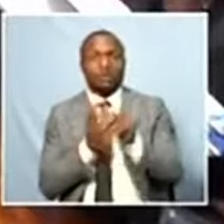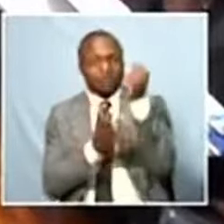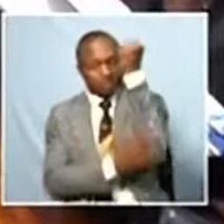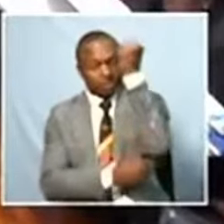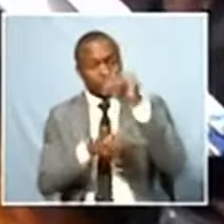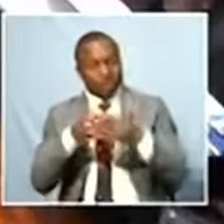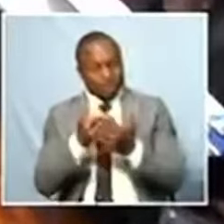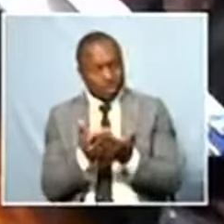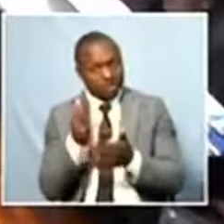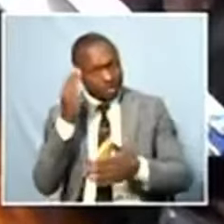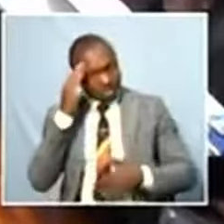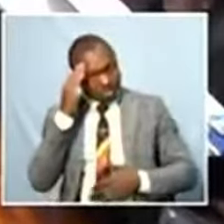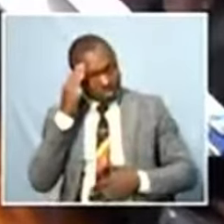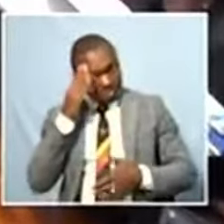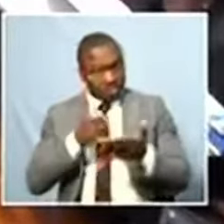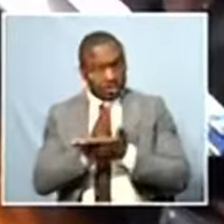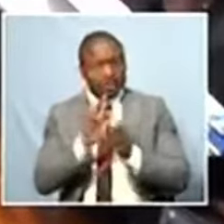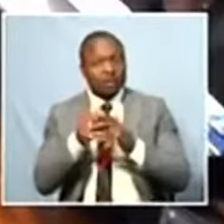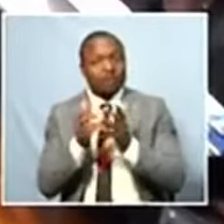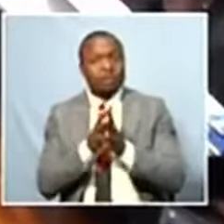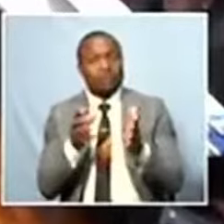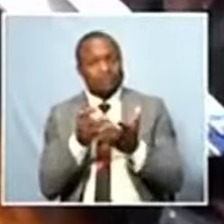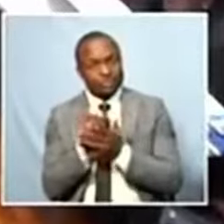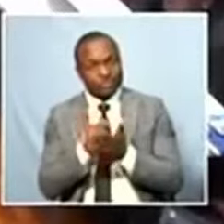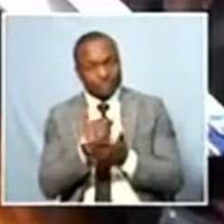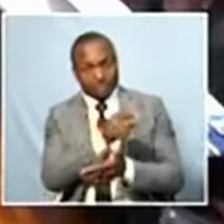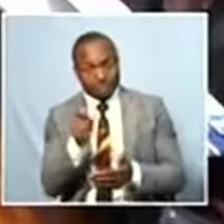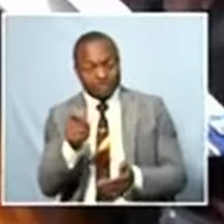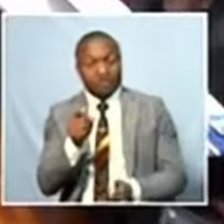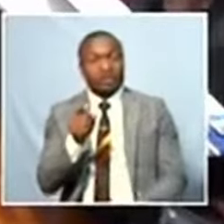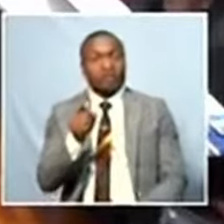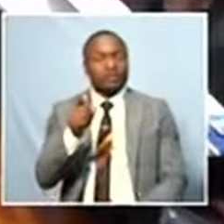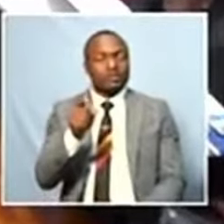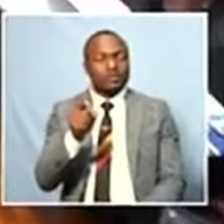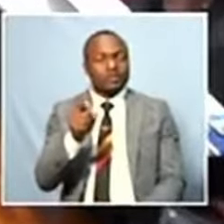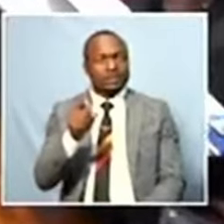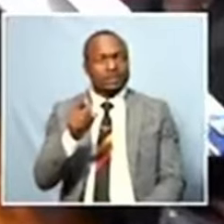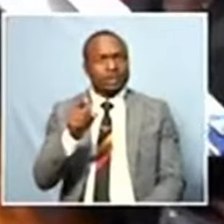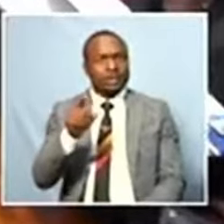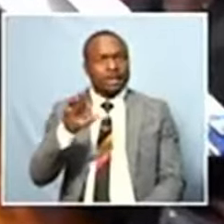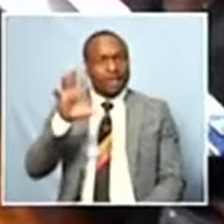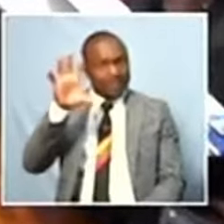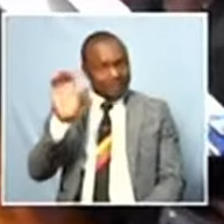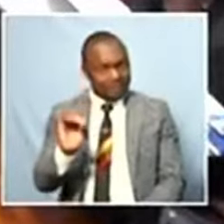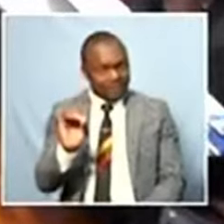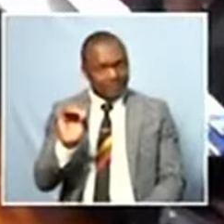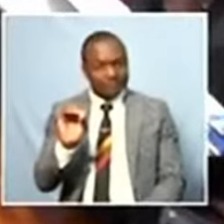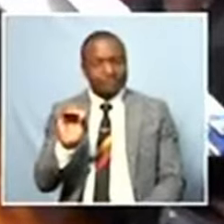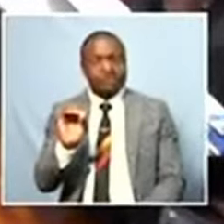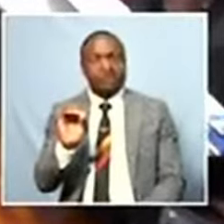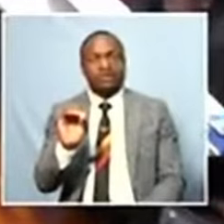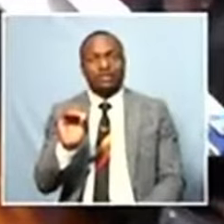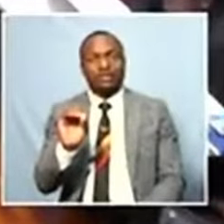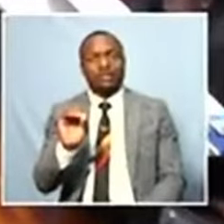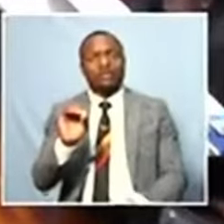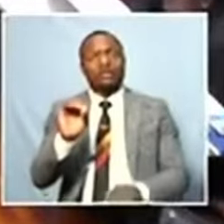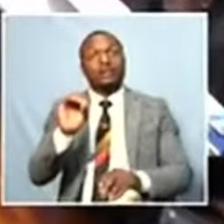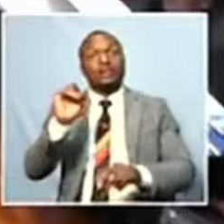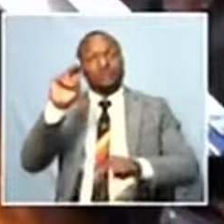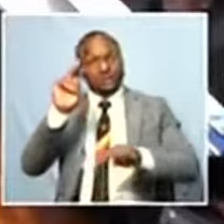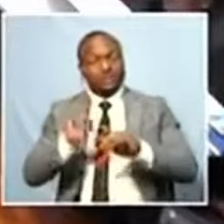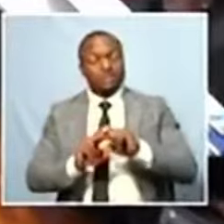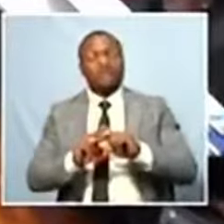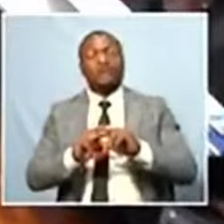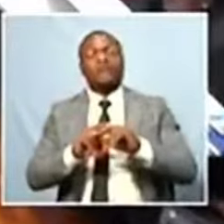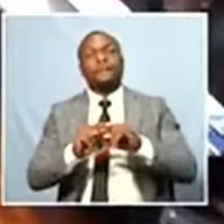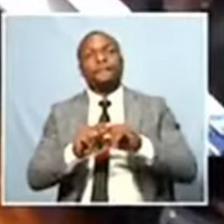able to ascertain with accuracy how much amount of money those 50-seater buses and above will be making? Even in terms